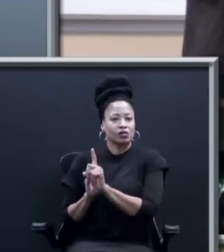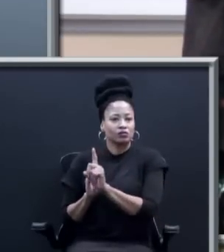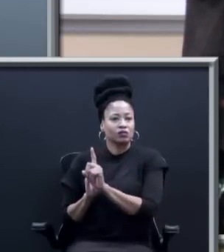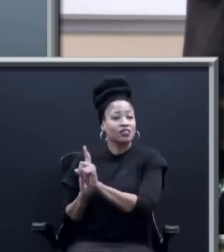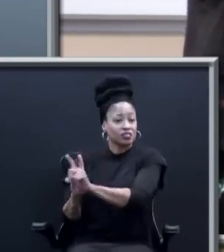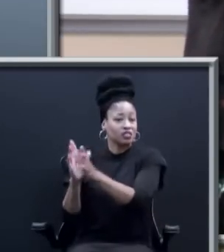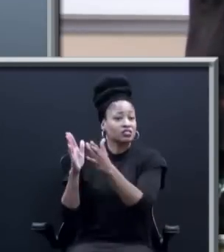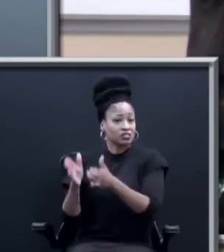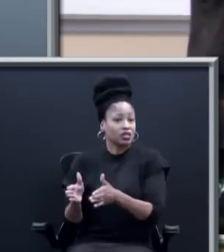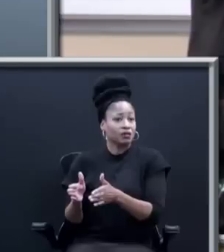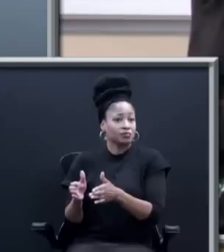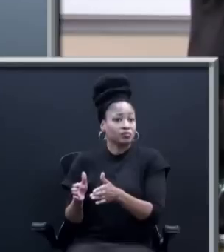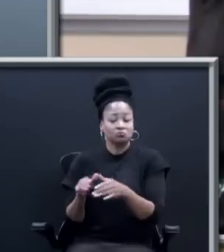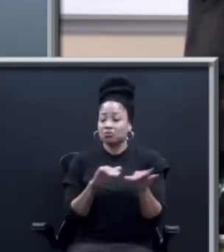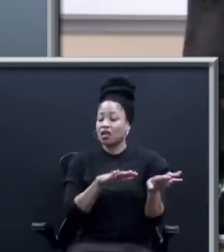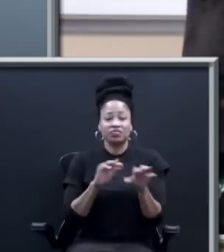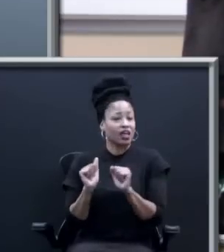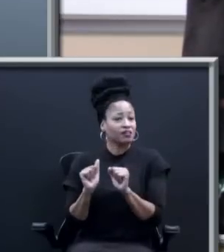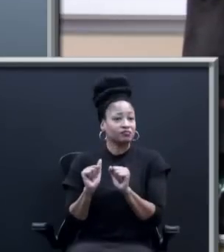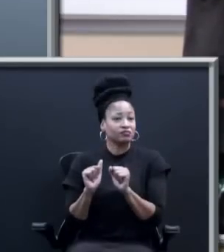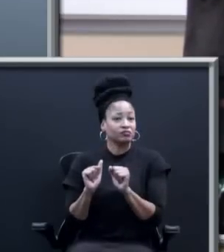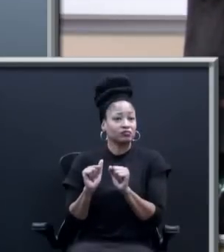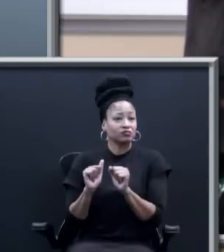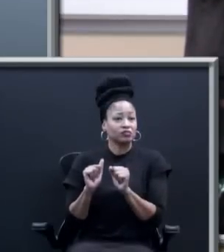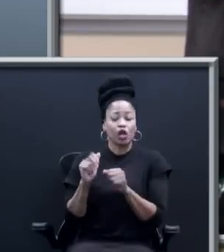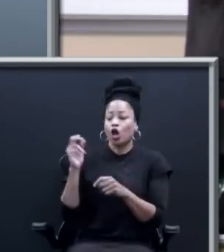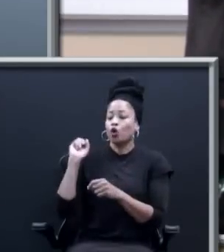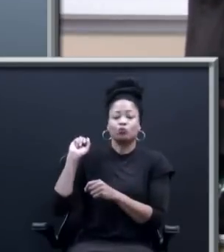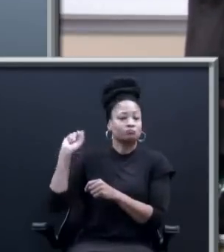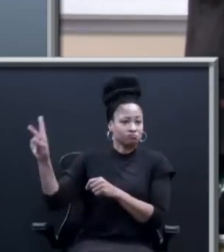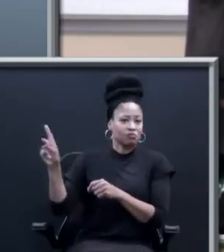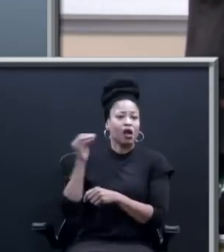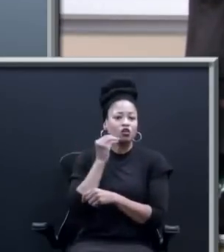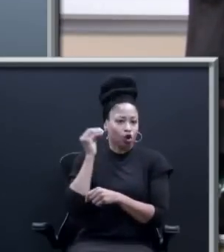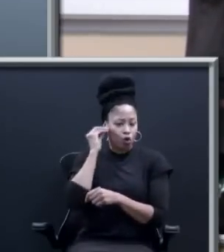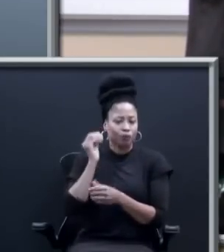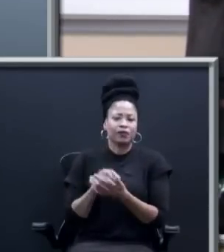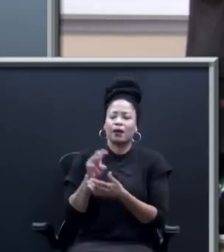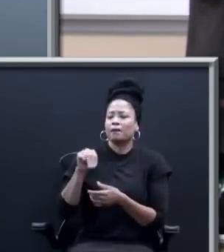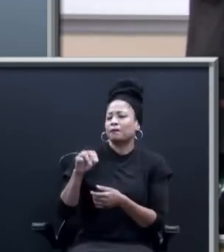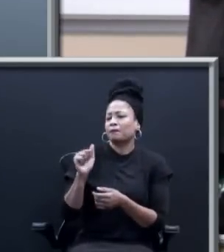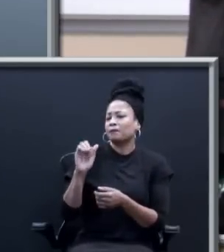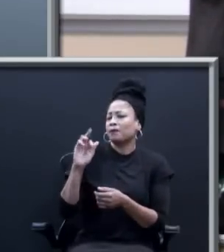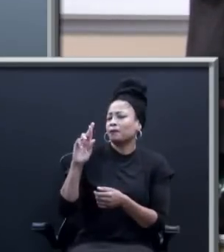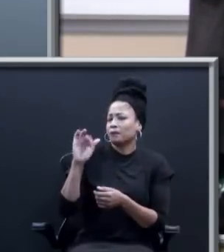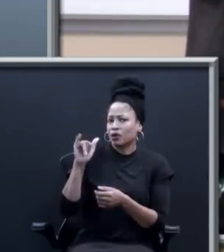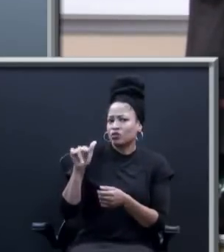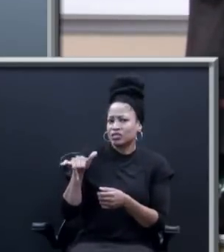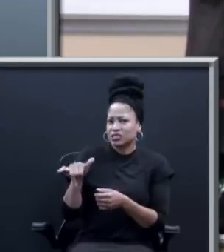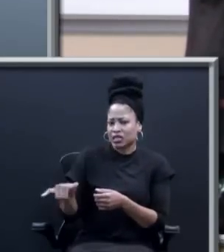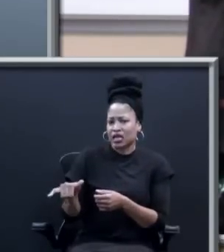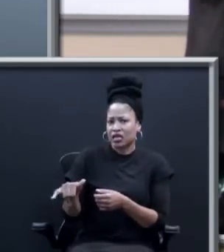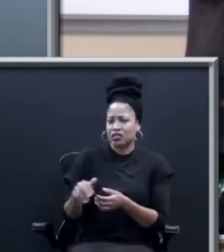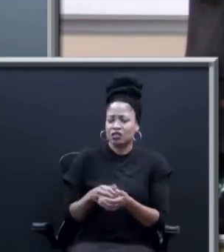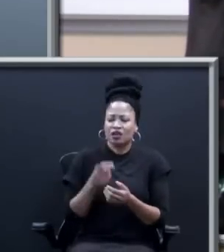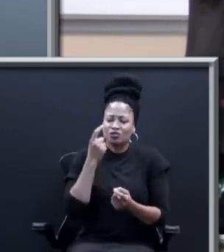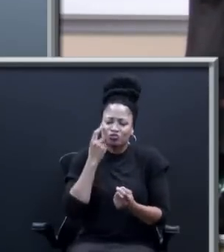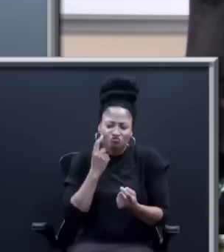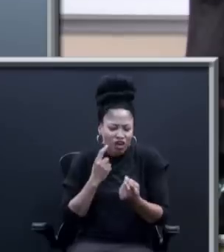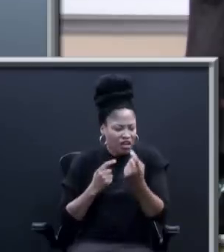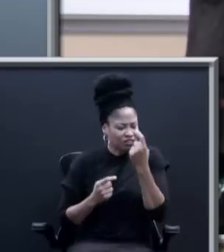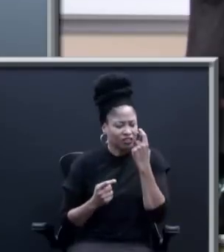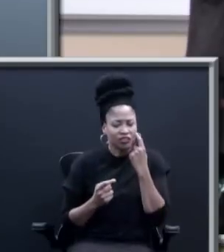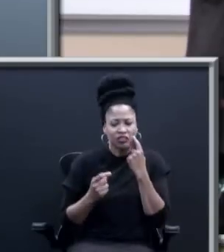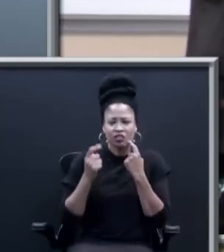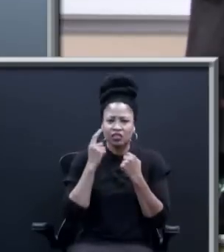wasn't there. So they went on back home. Go ahead and read. But Mary stood without as the sepulcher at the sepulcher weeping. Uh-huh. And as she wept,